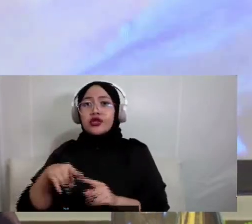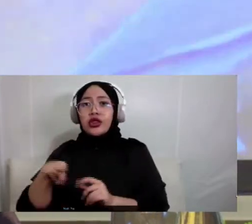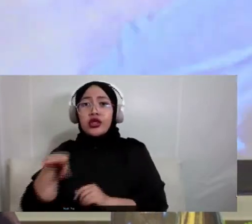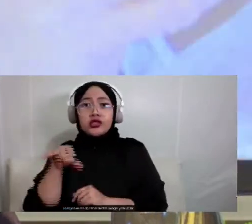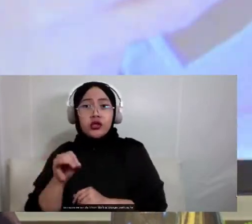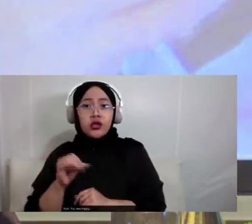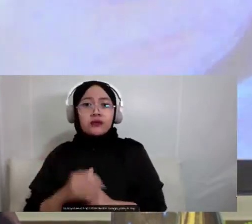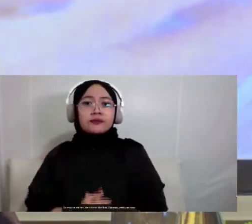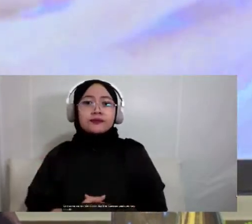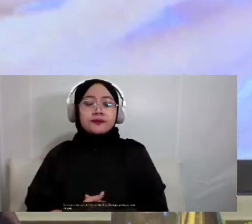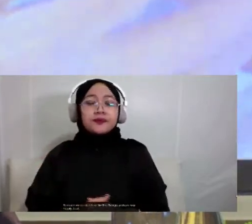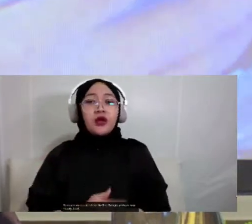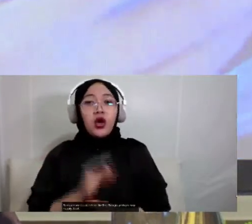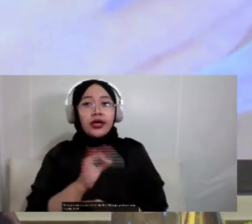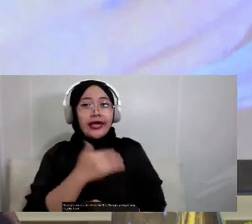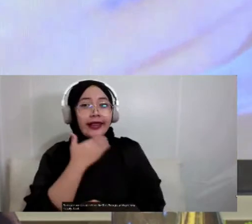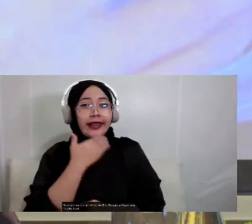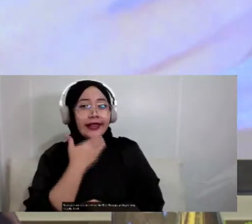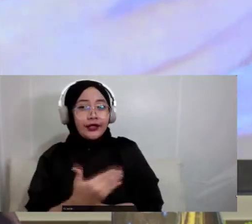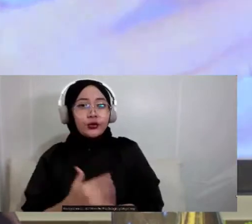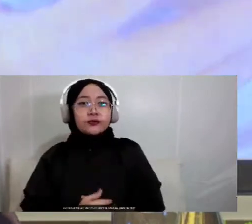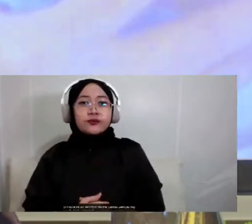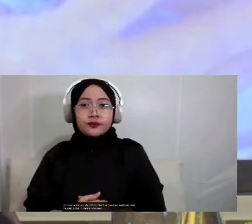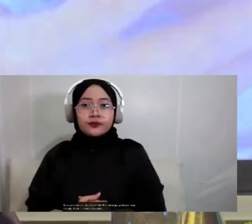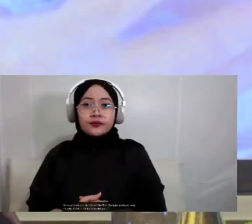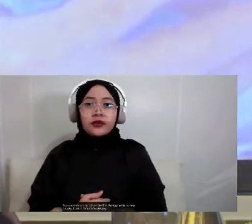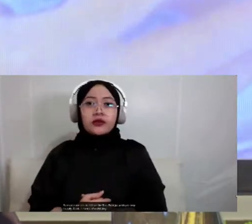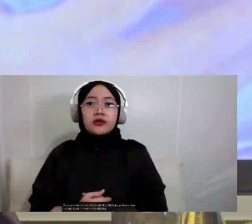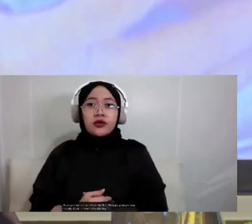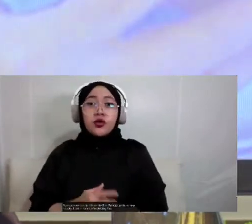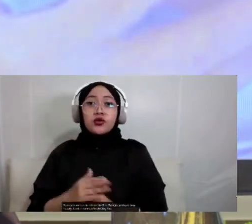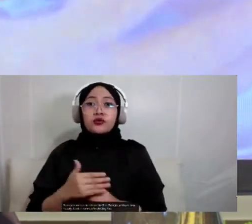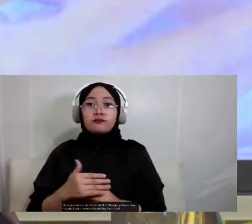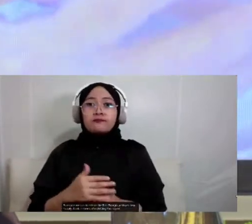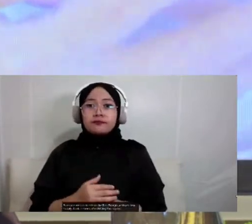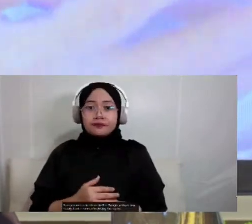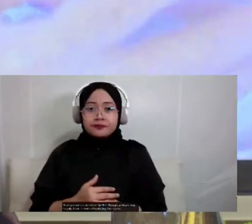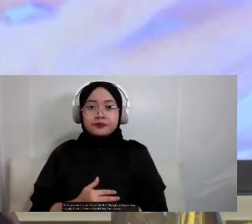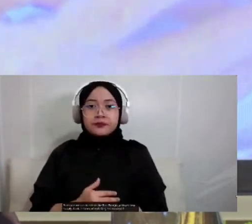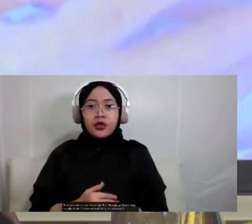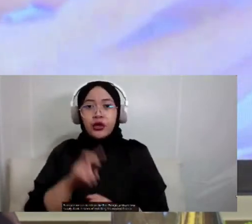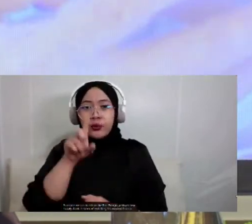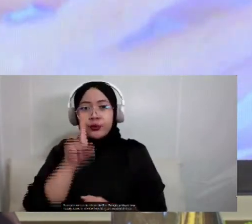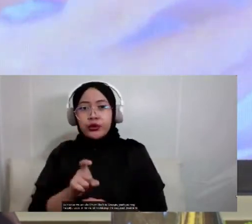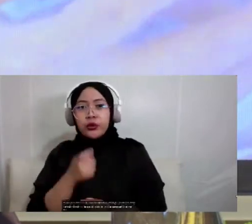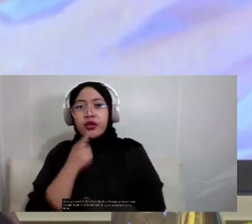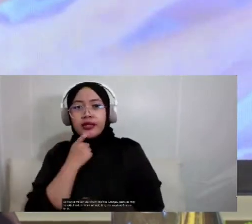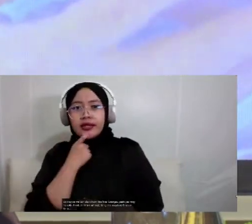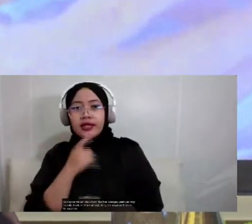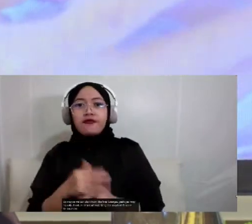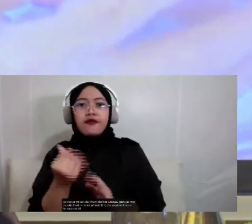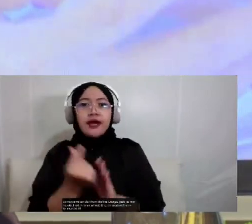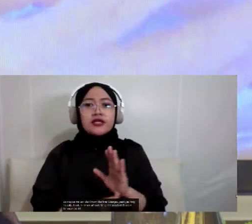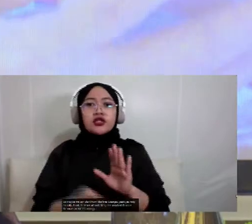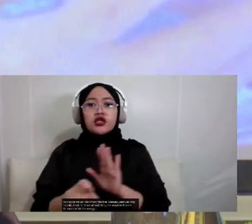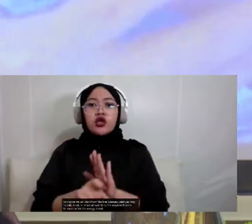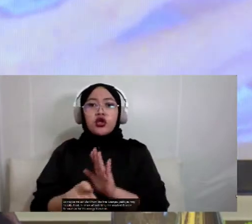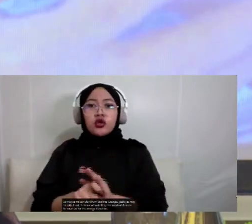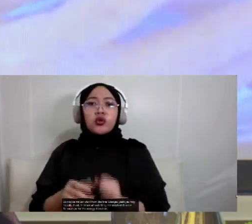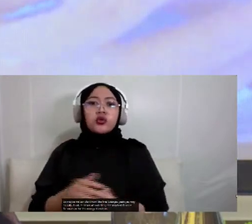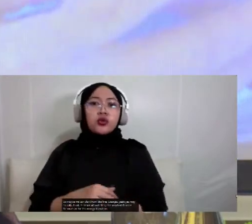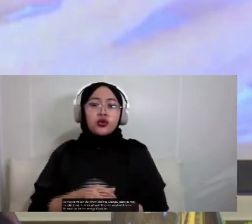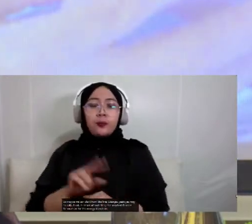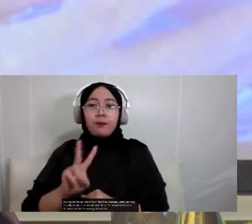Yes, very happily. Look, in terms of mobilizing the required finance, for example, for the energy